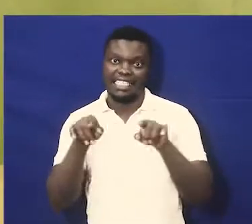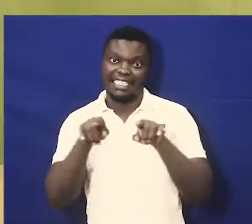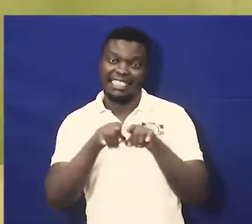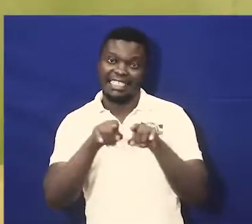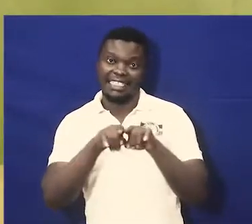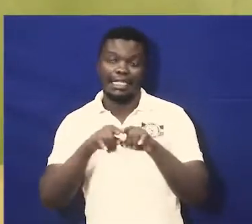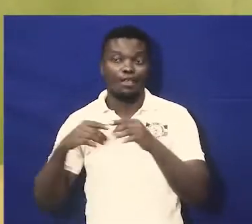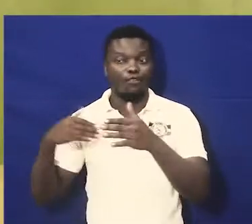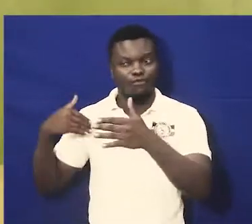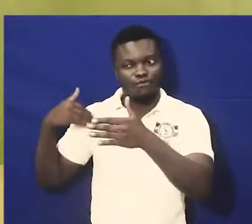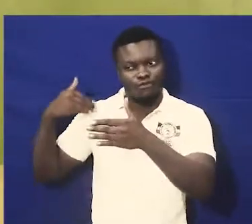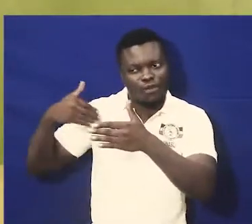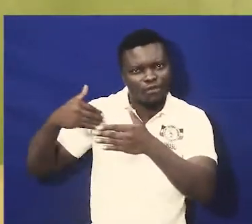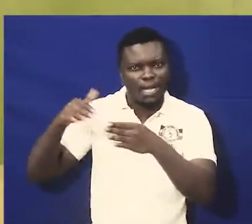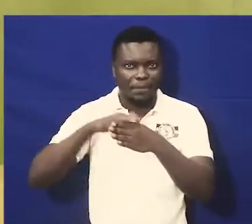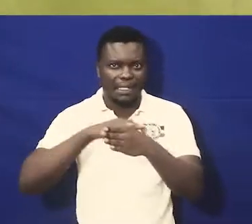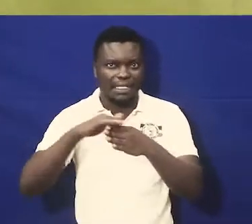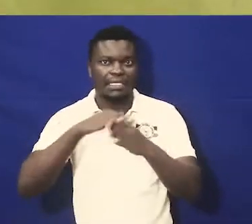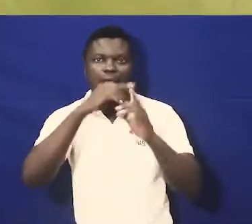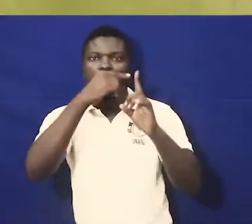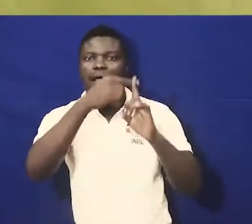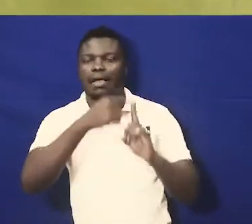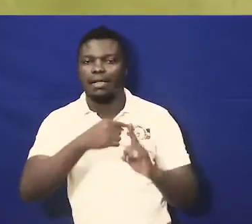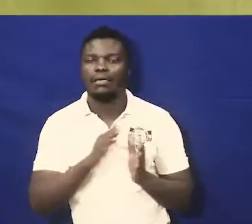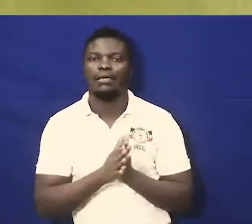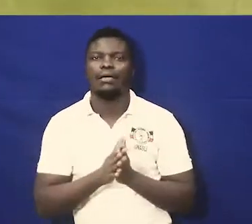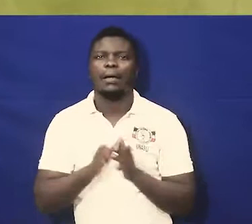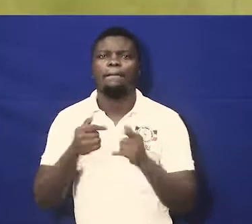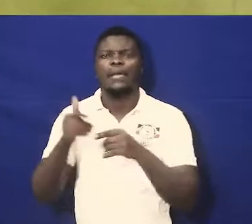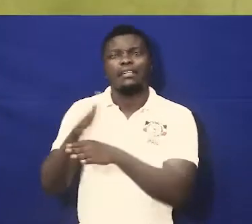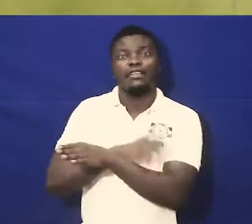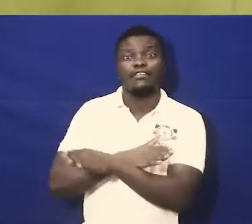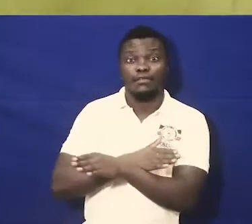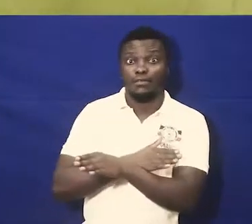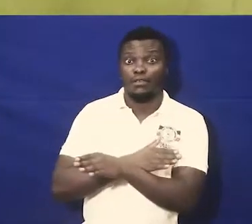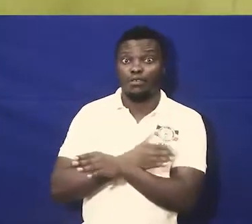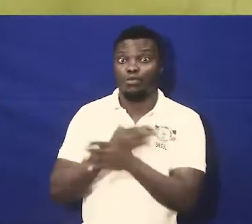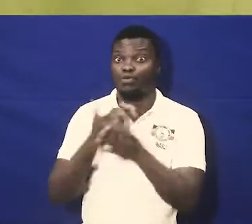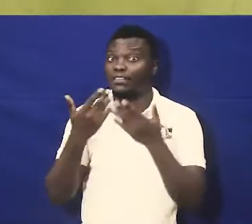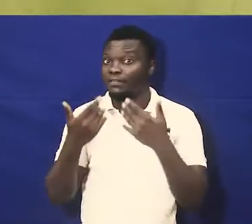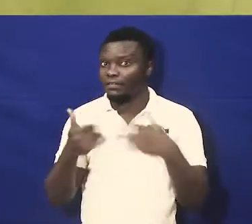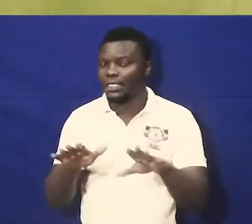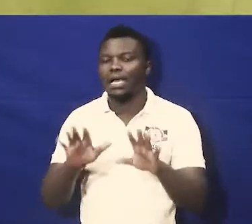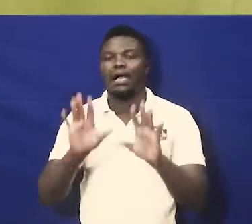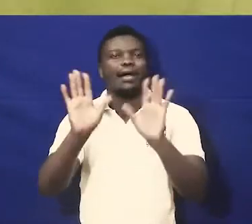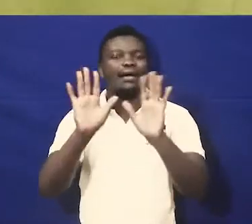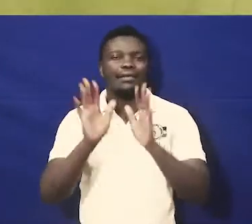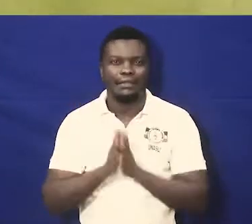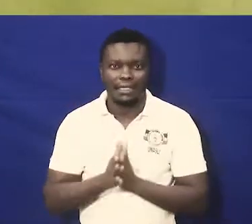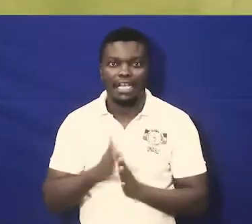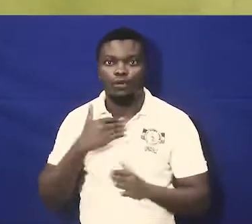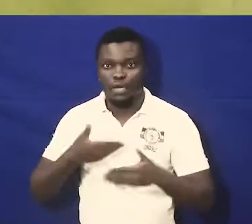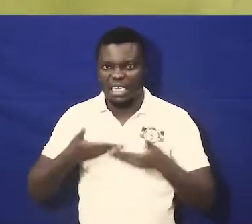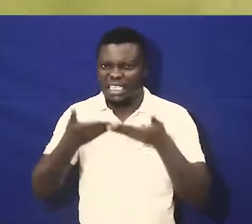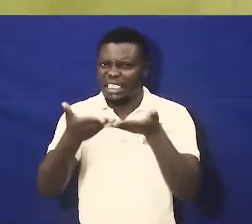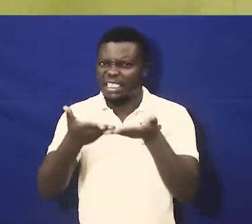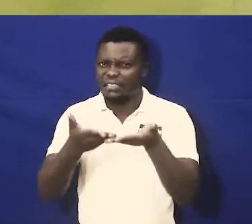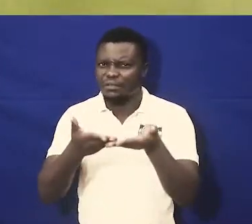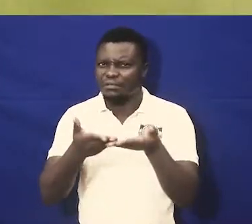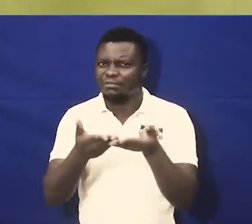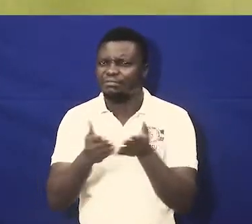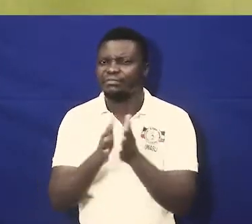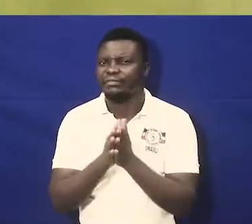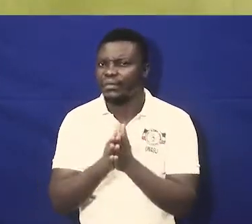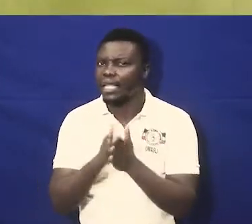series of business arithmetic. But before we leave, we are going to leave you with